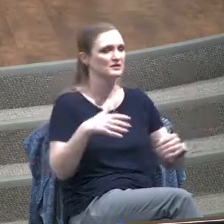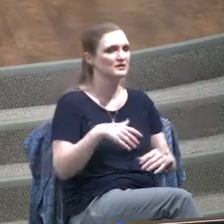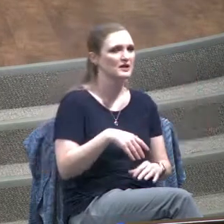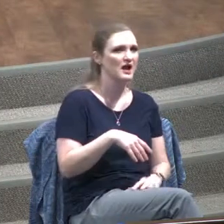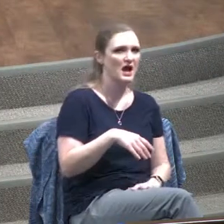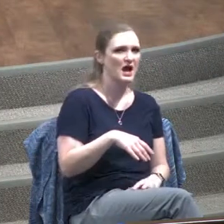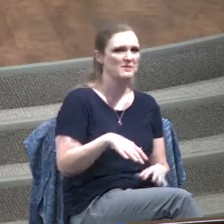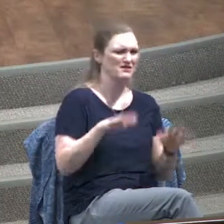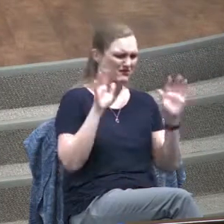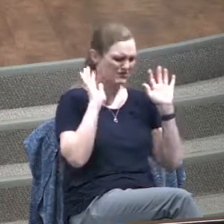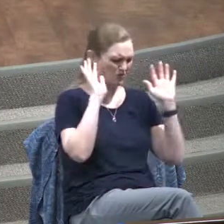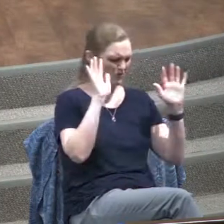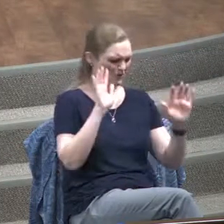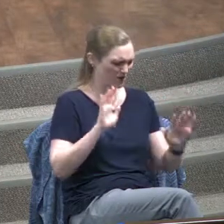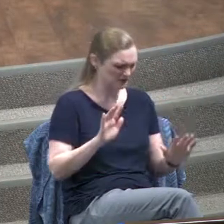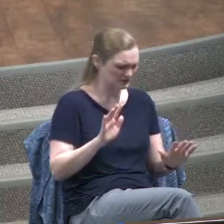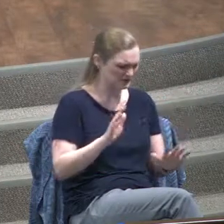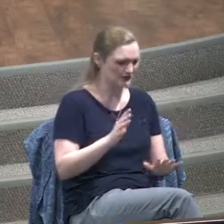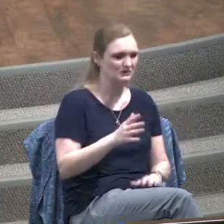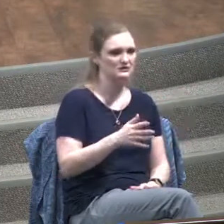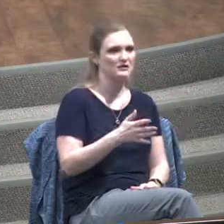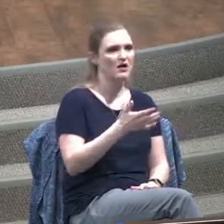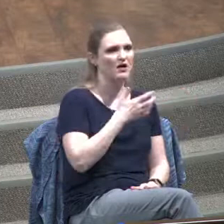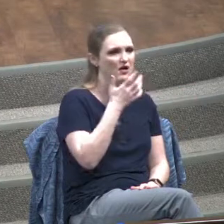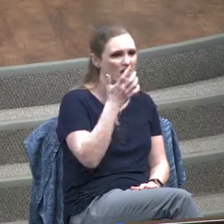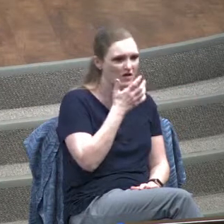just amazing. And